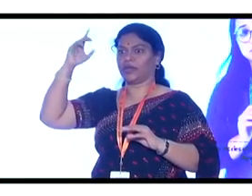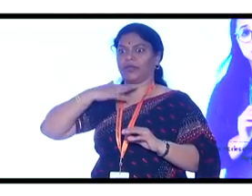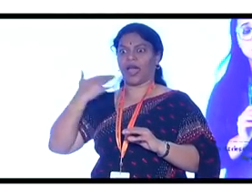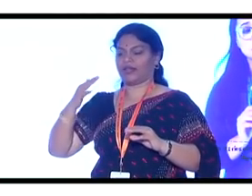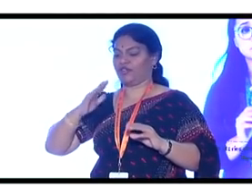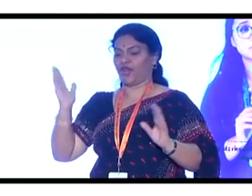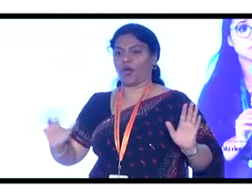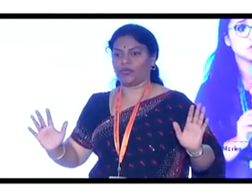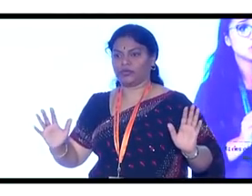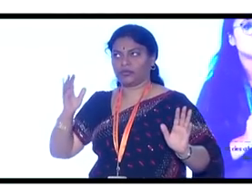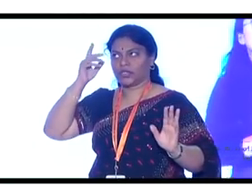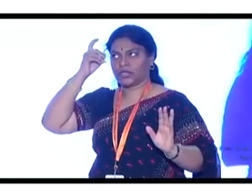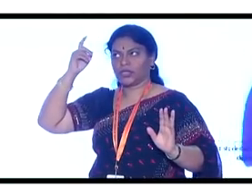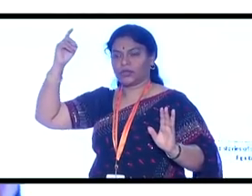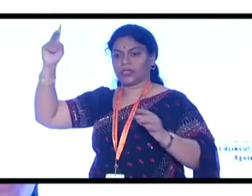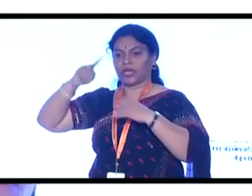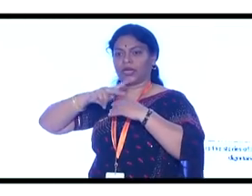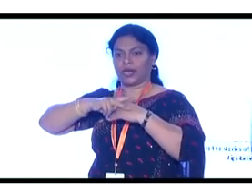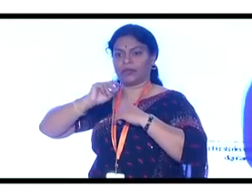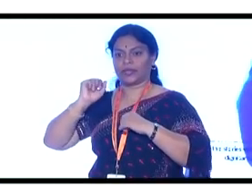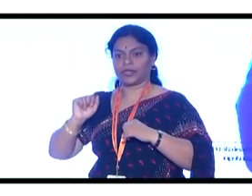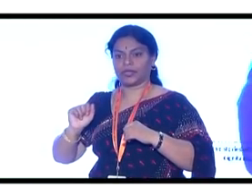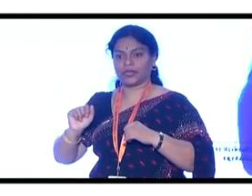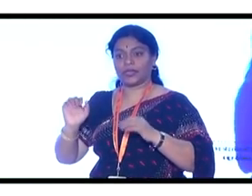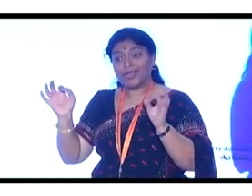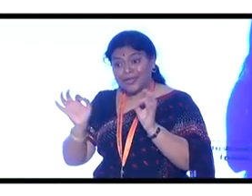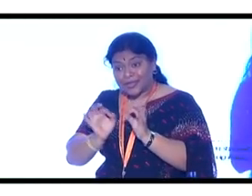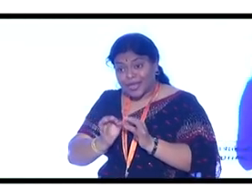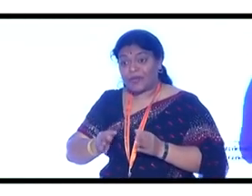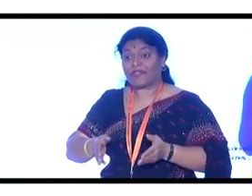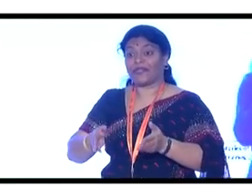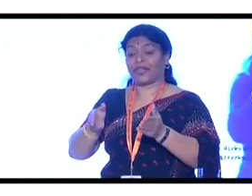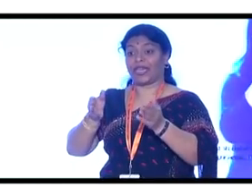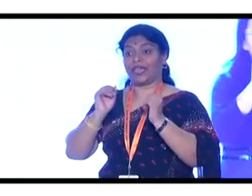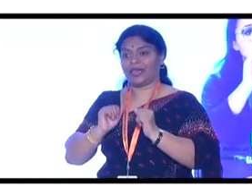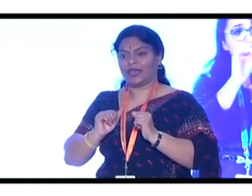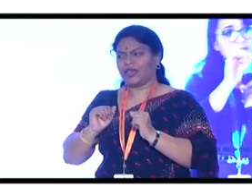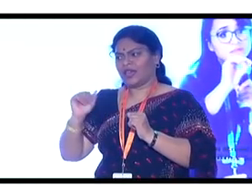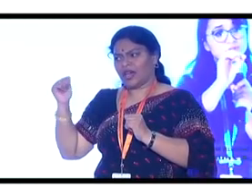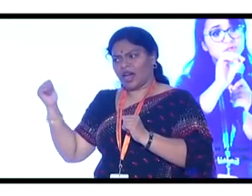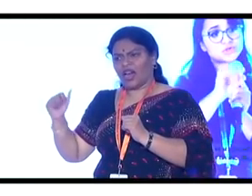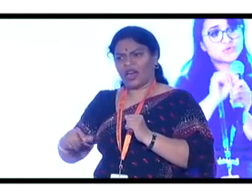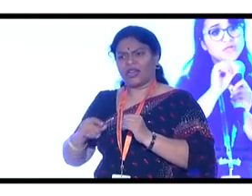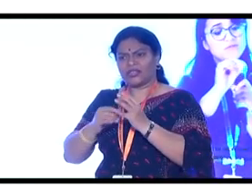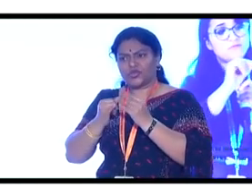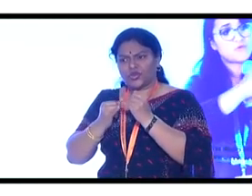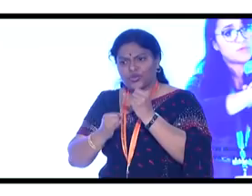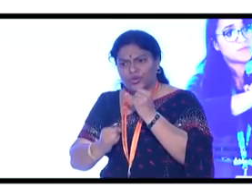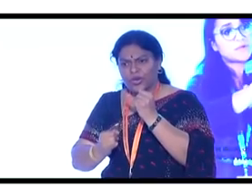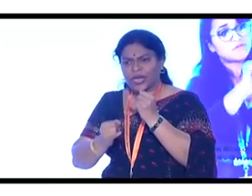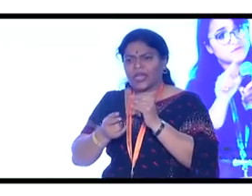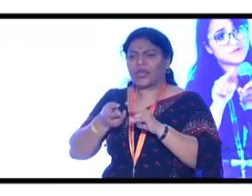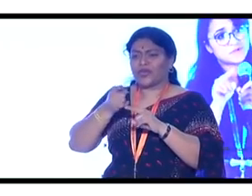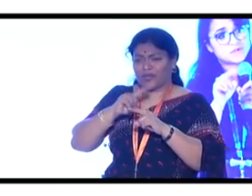eyes die. So, in this manner, my story is the story from